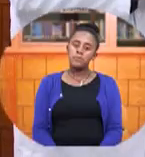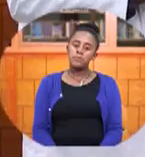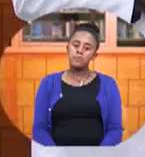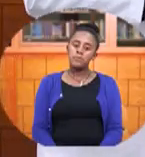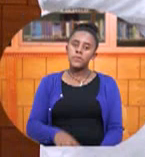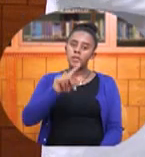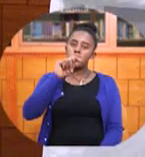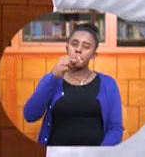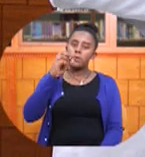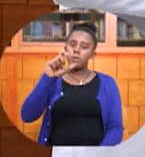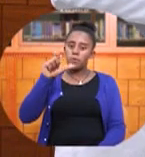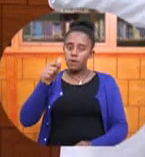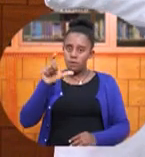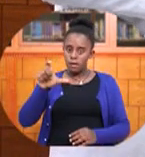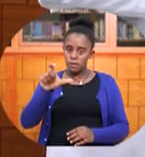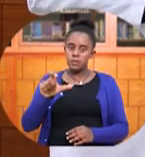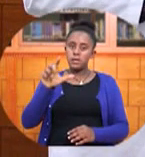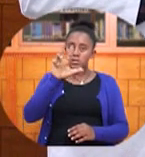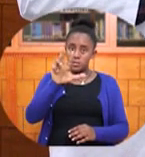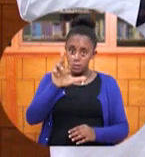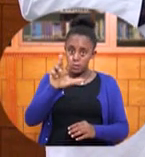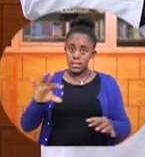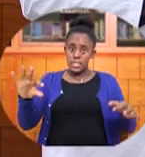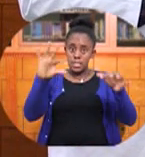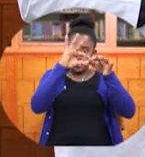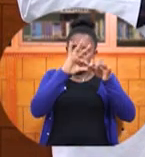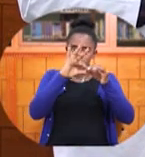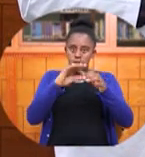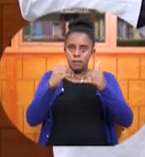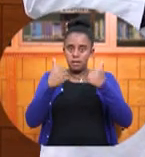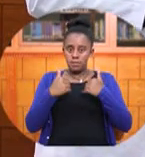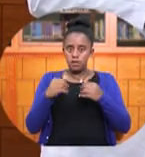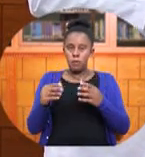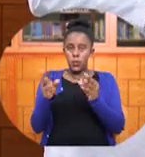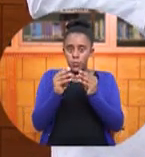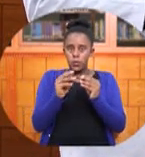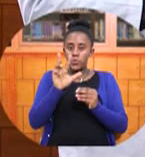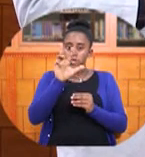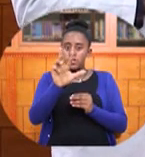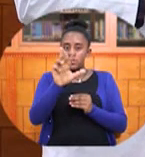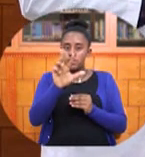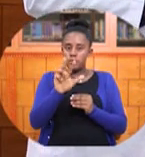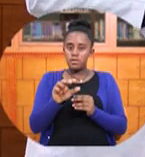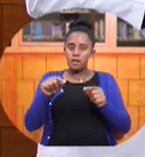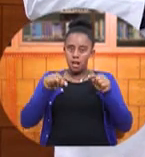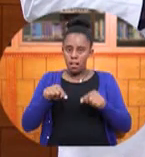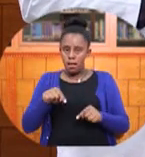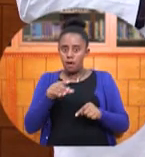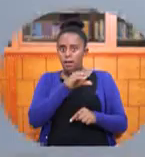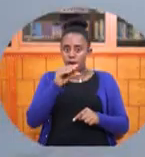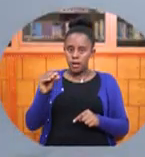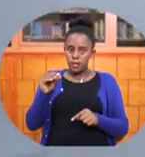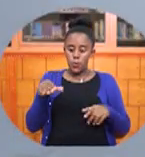Thorax is a three-segment line which is consisting of three pairs of leg